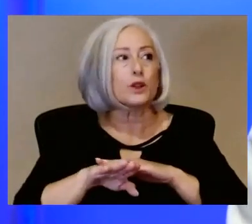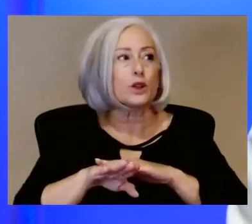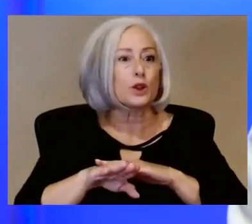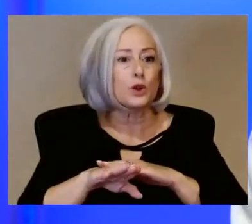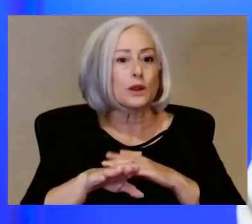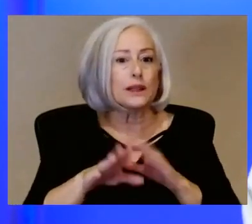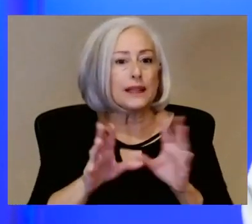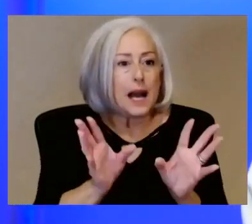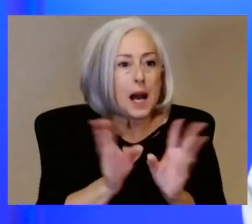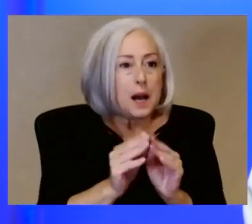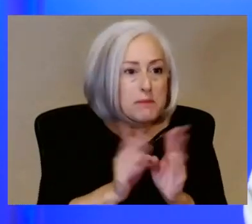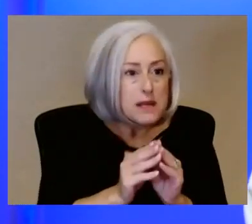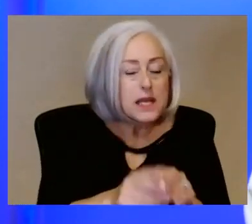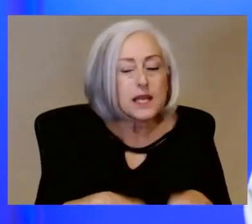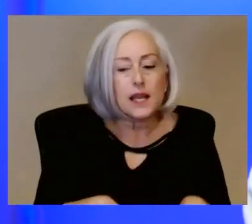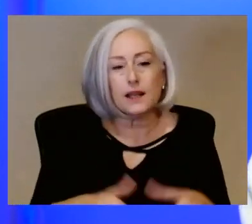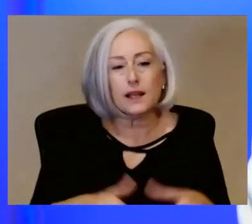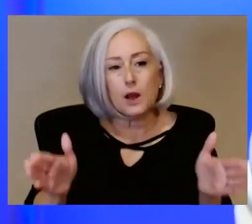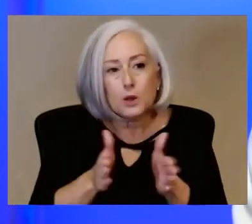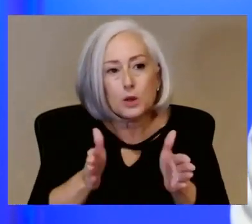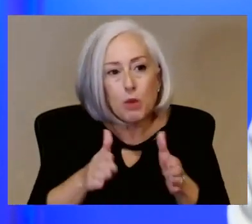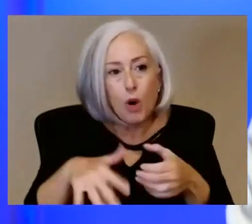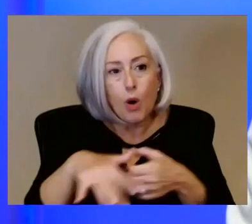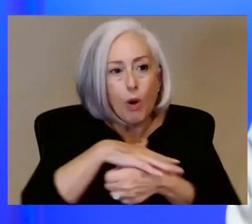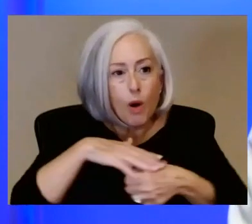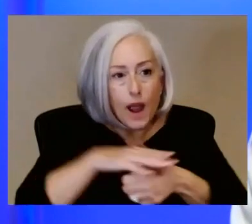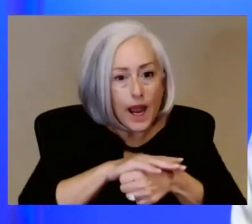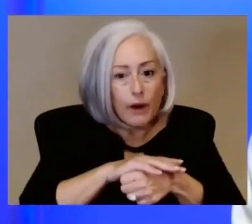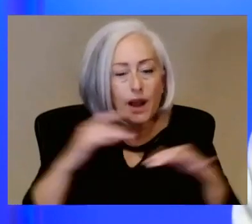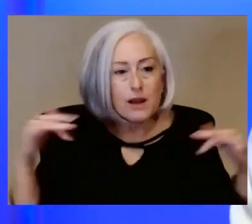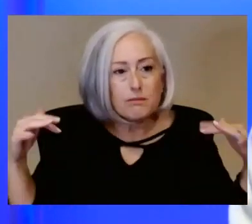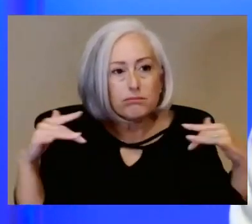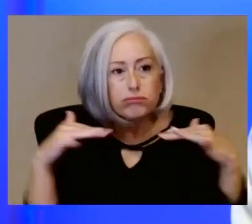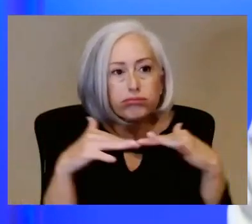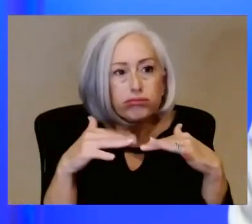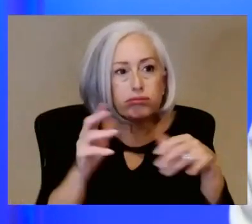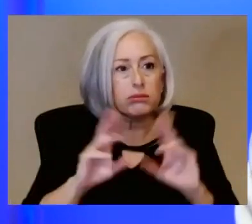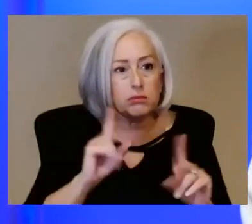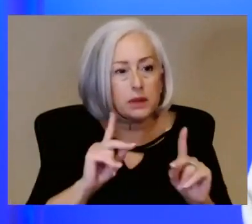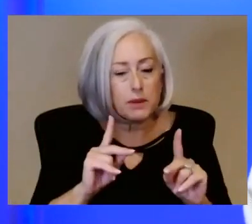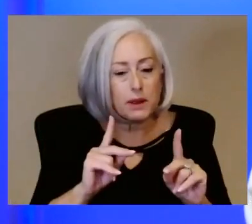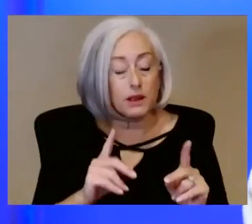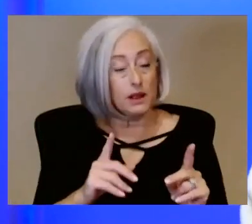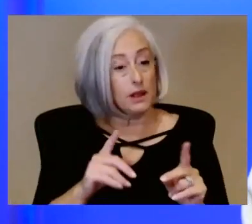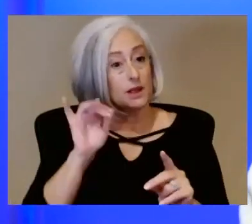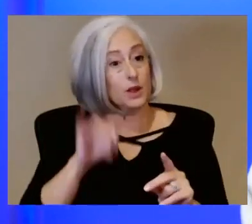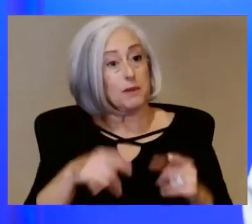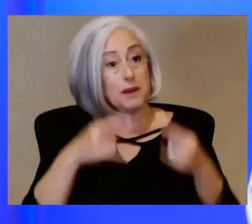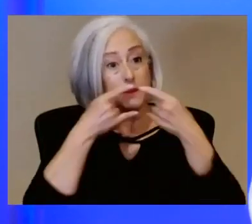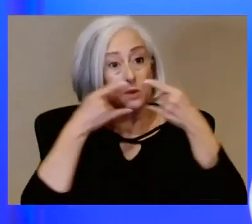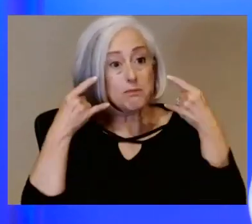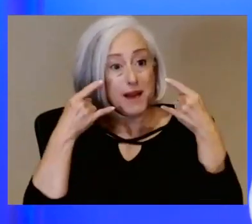those enclosed areas with a lot of people. So obviously wearing the masks is always going to be important, and you are